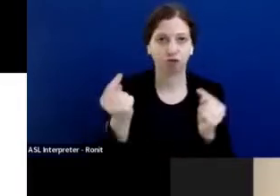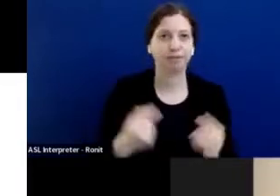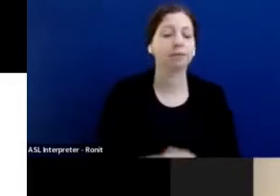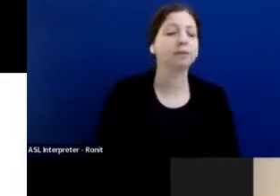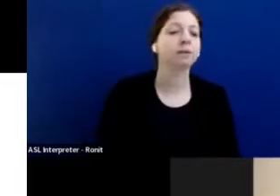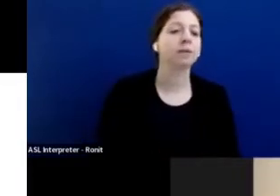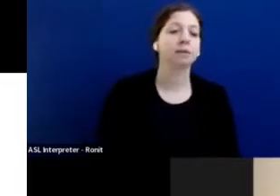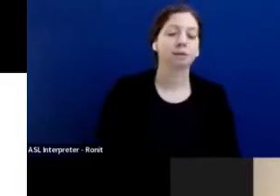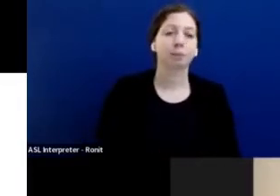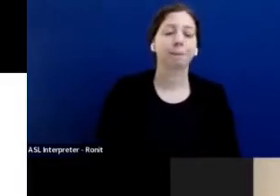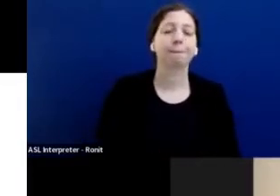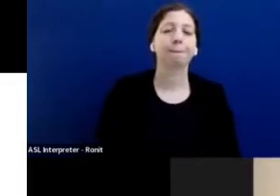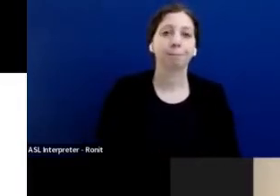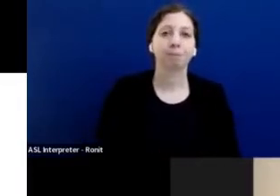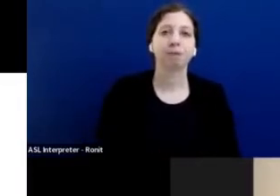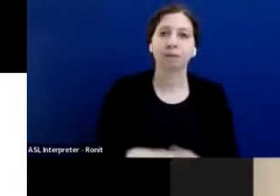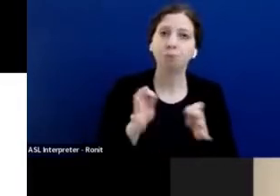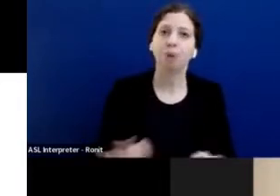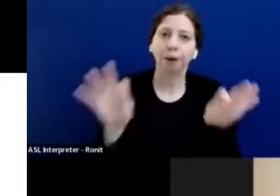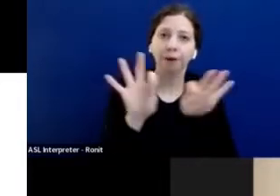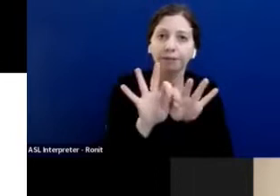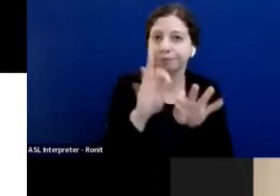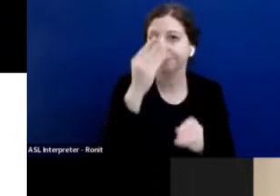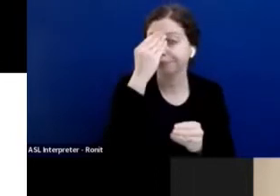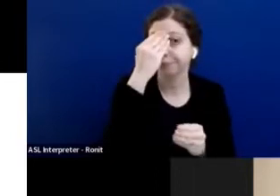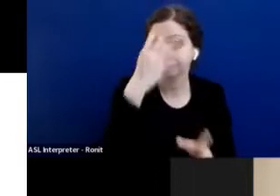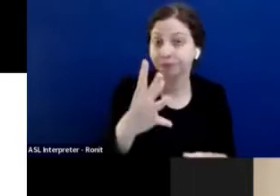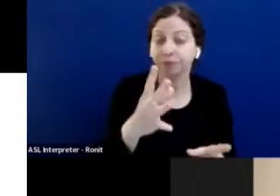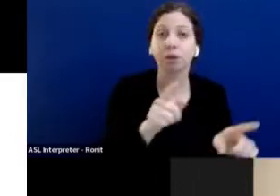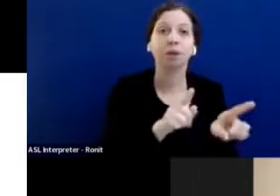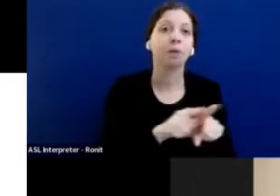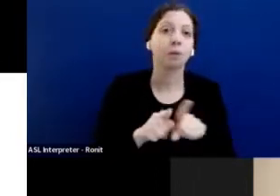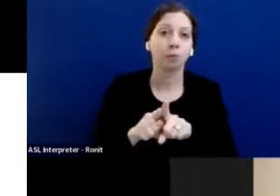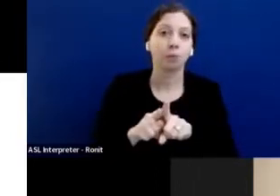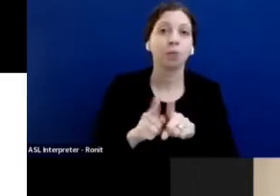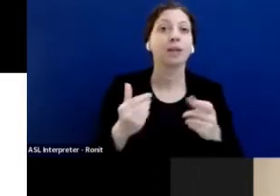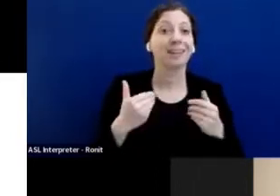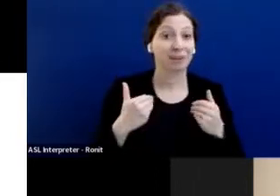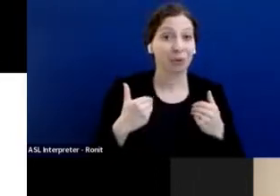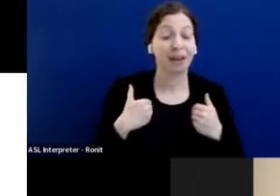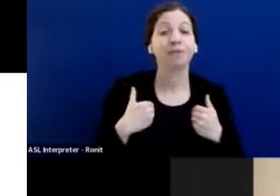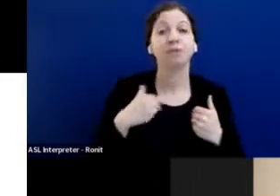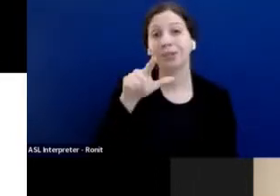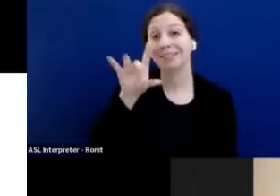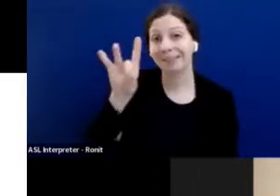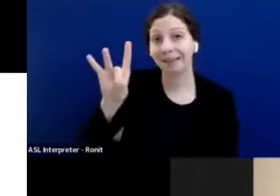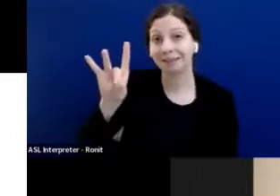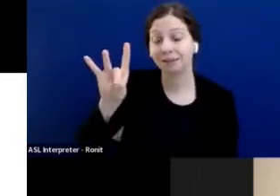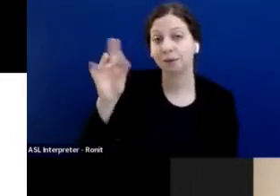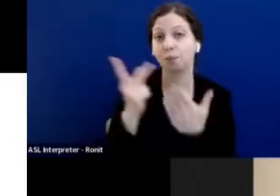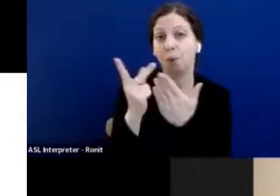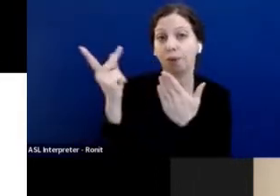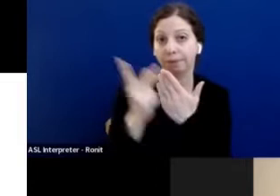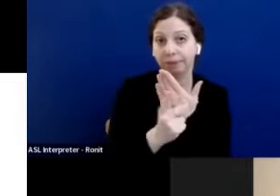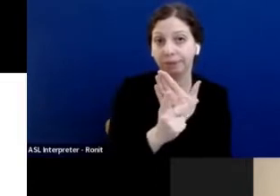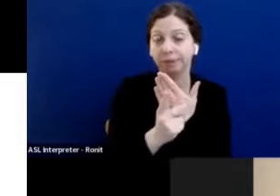And it's very imperative to let you know that as well as that we have 28 programs